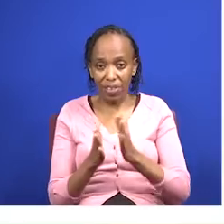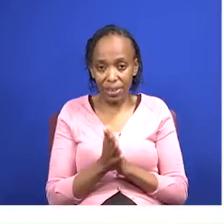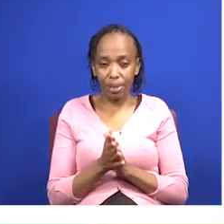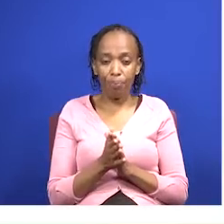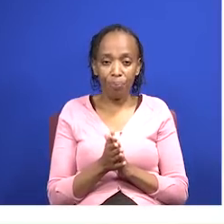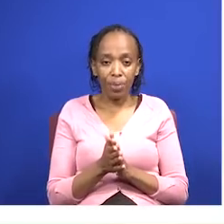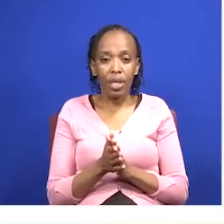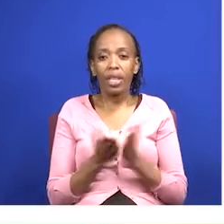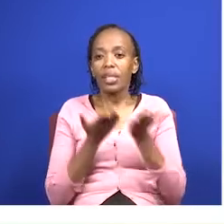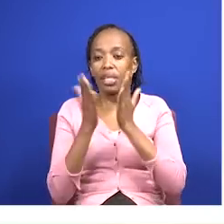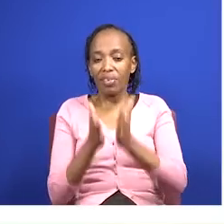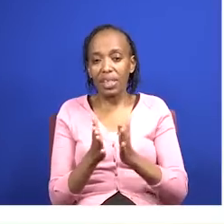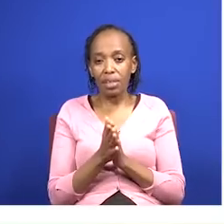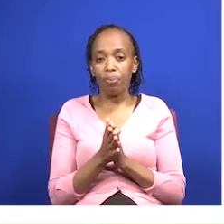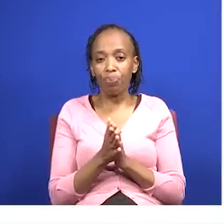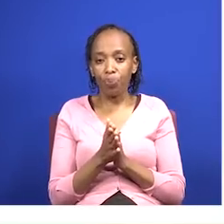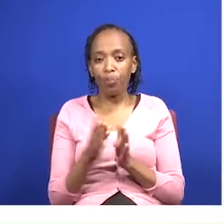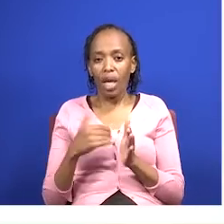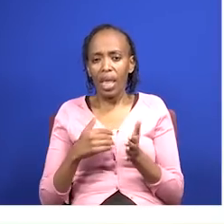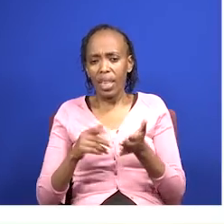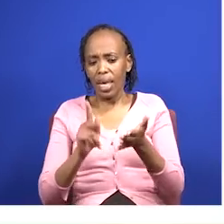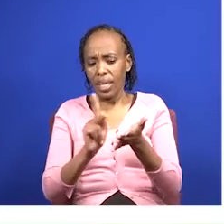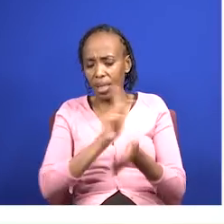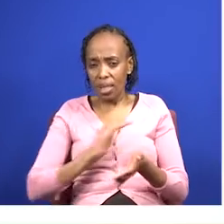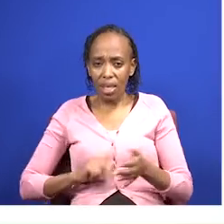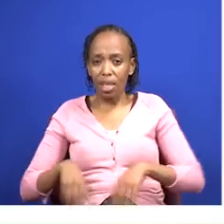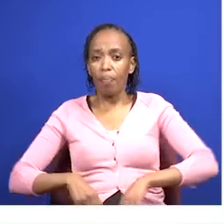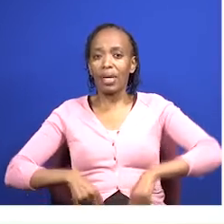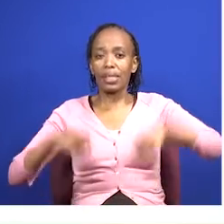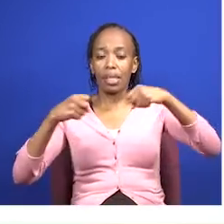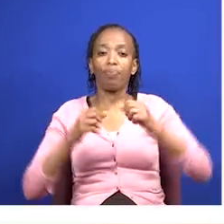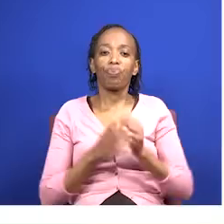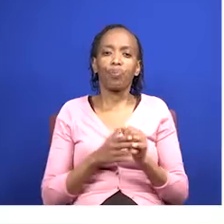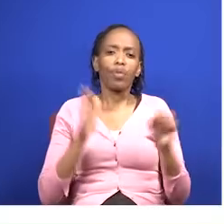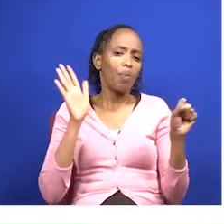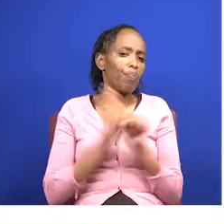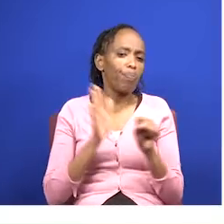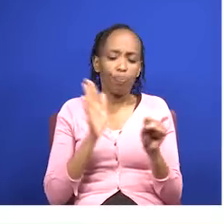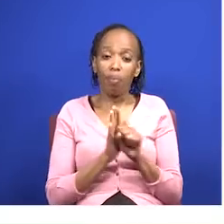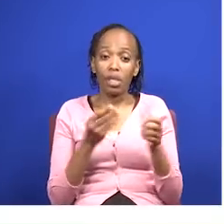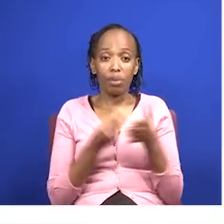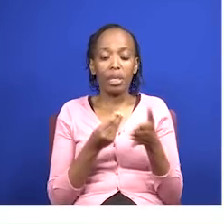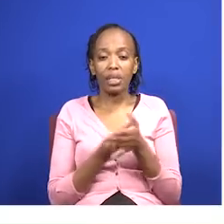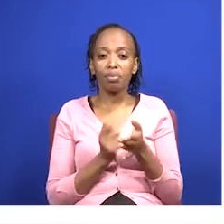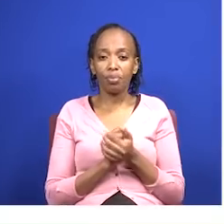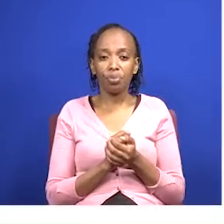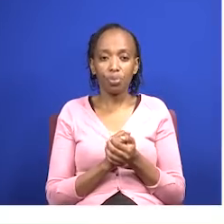servant. The servant owed the king, the master, so much